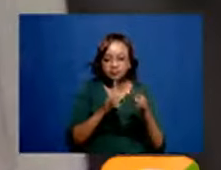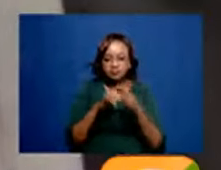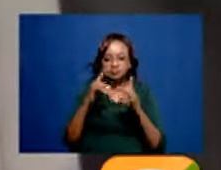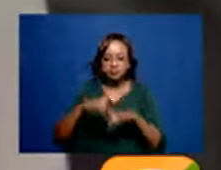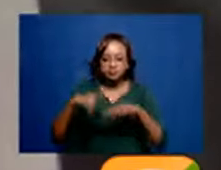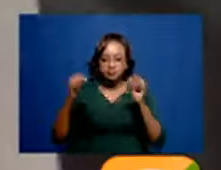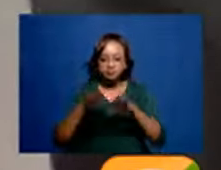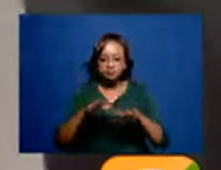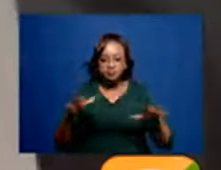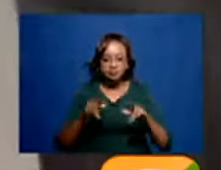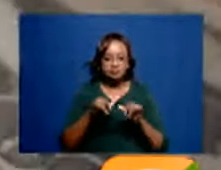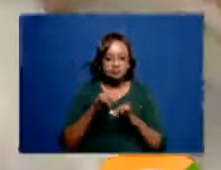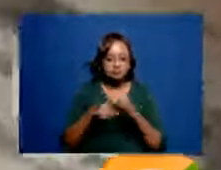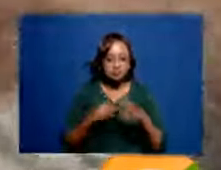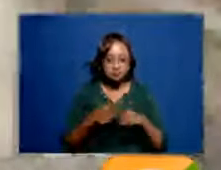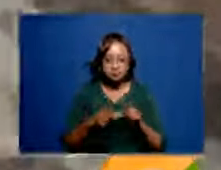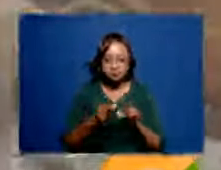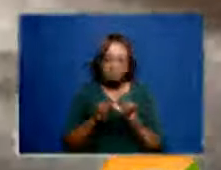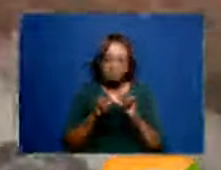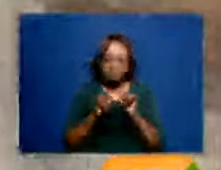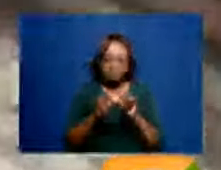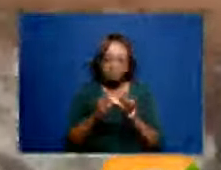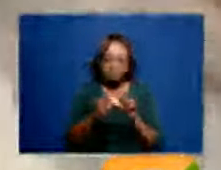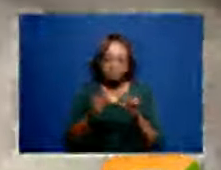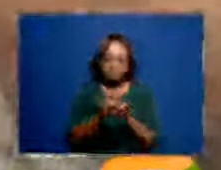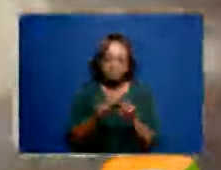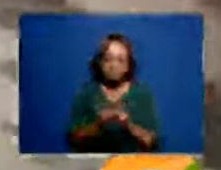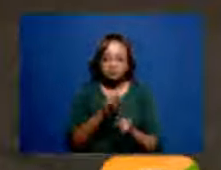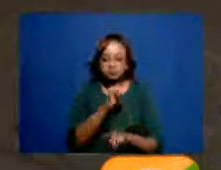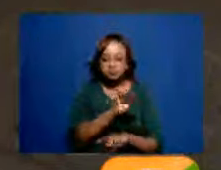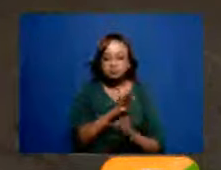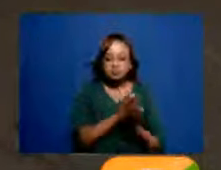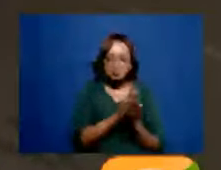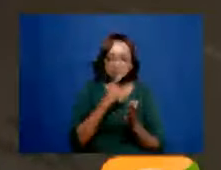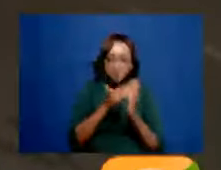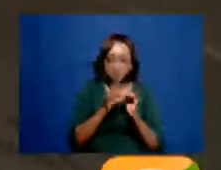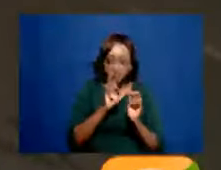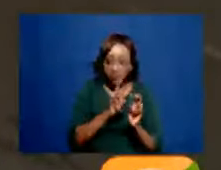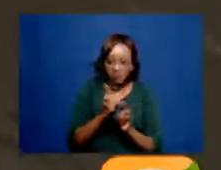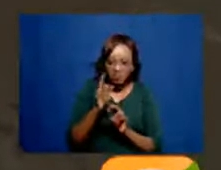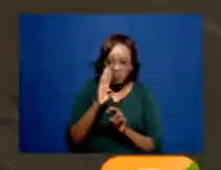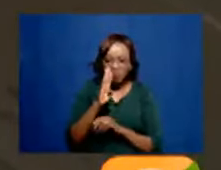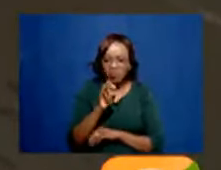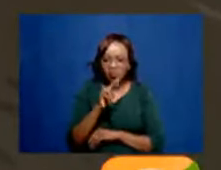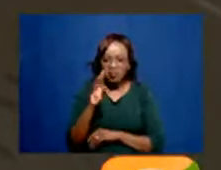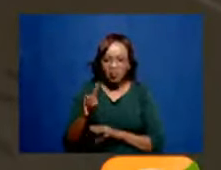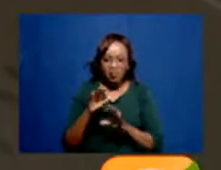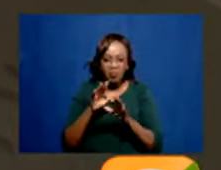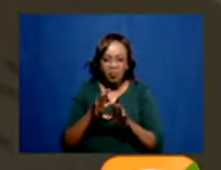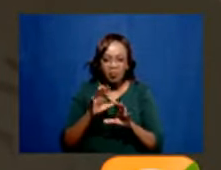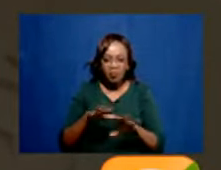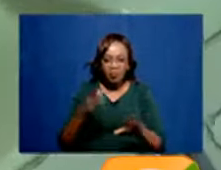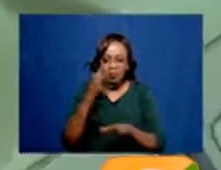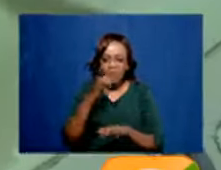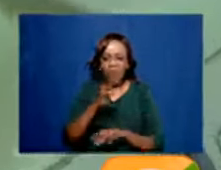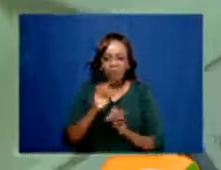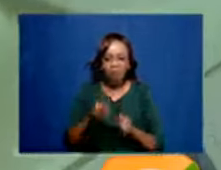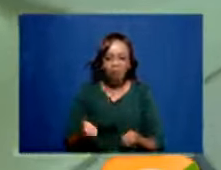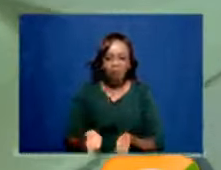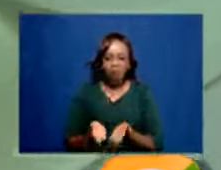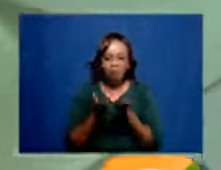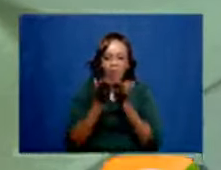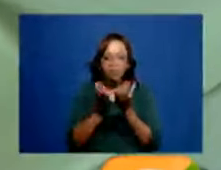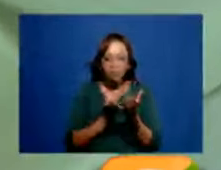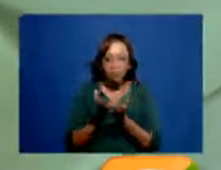market will remain dominant in equities. Stanchard says it will closely monitor the bond market, which stands to benefit from an improved